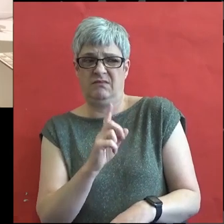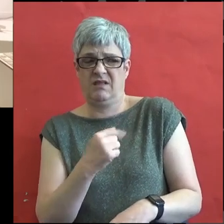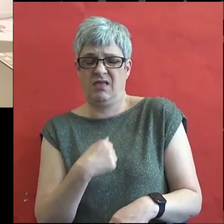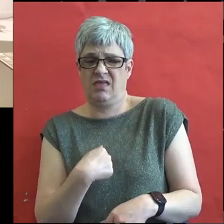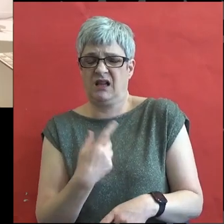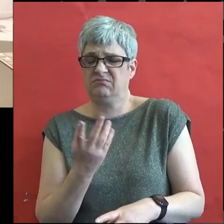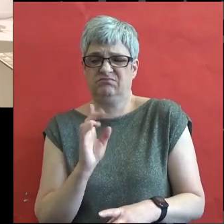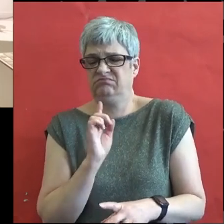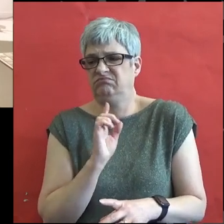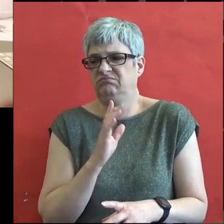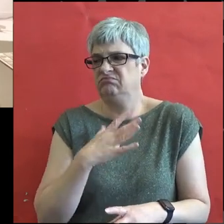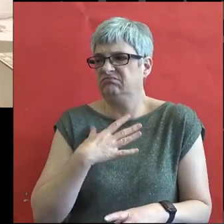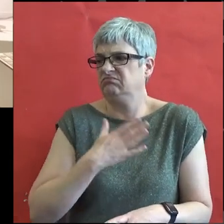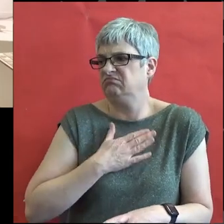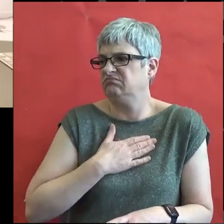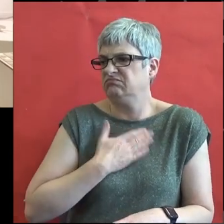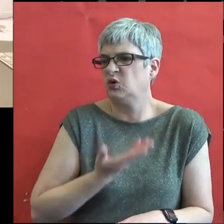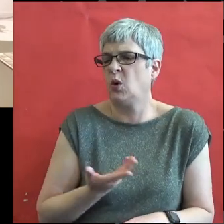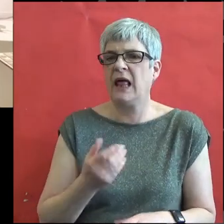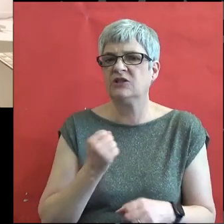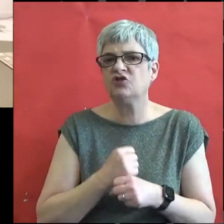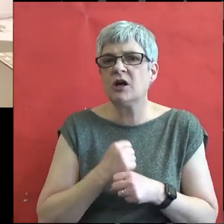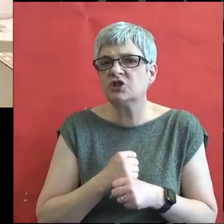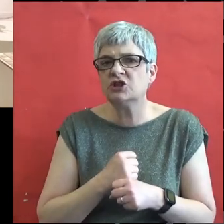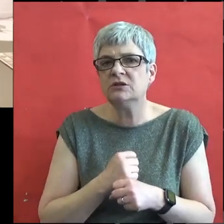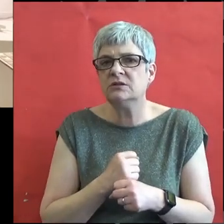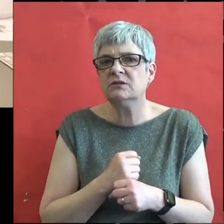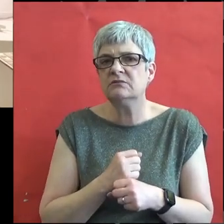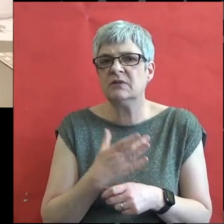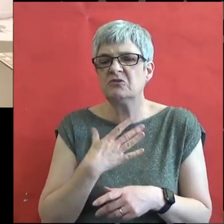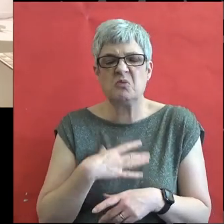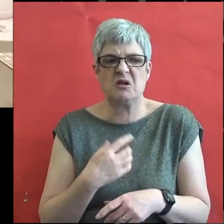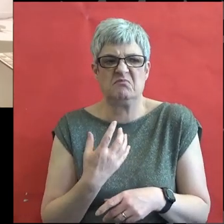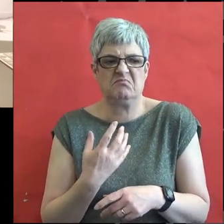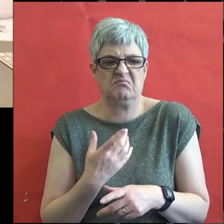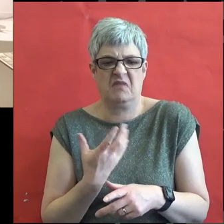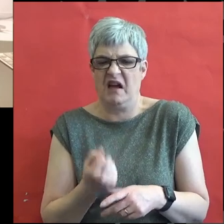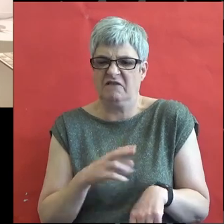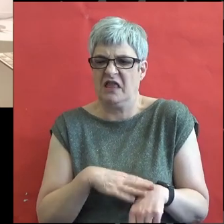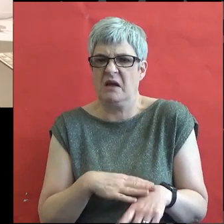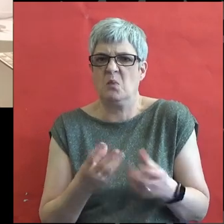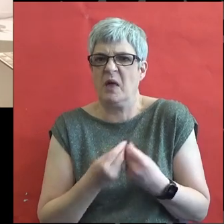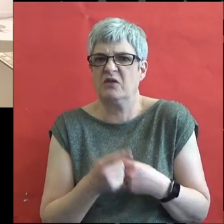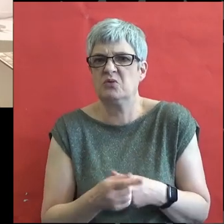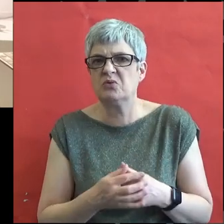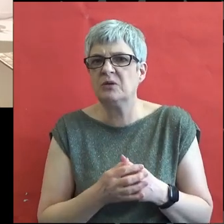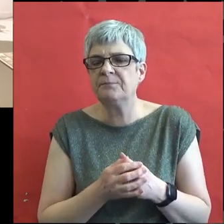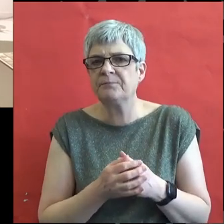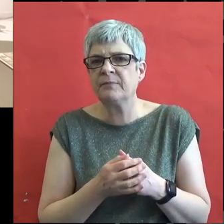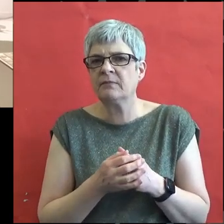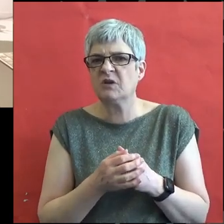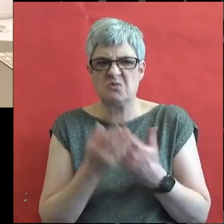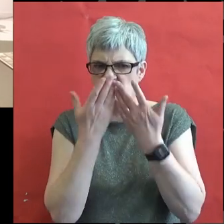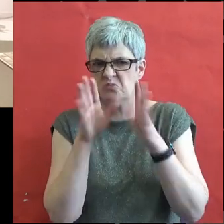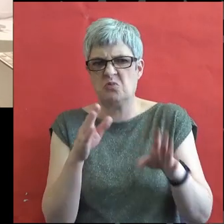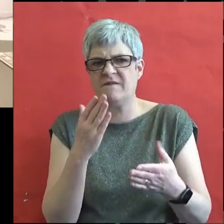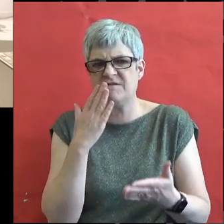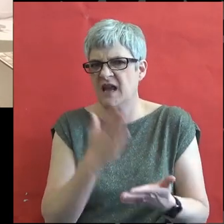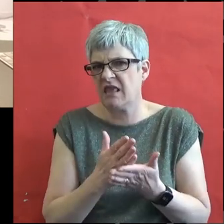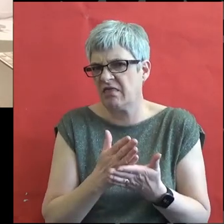the thing that says, I'm not interested in spending any time with you. You have not lived your faith, so how can I believe